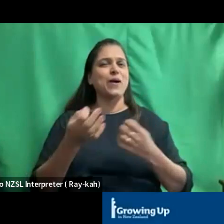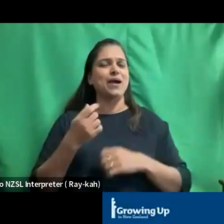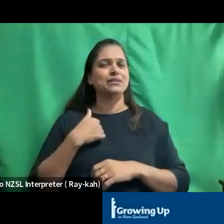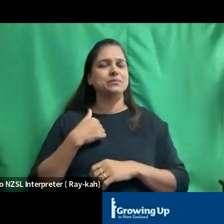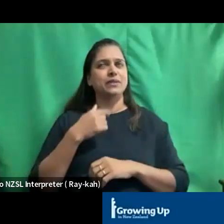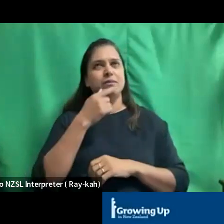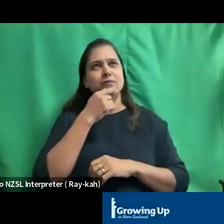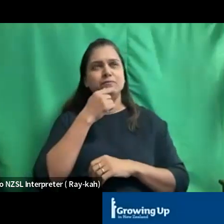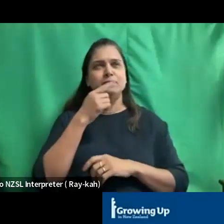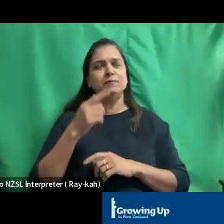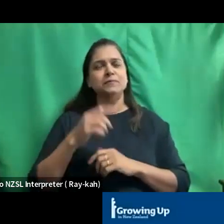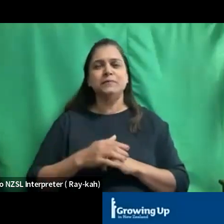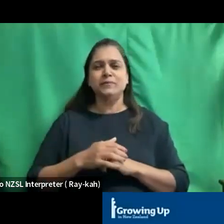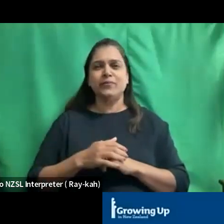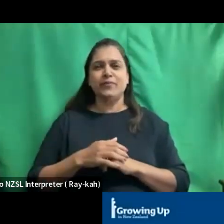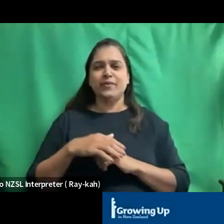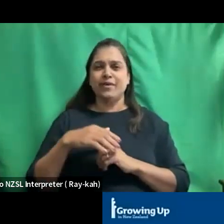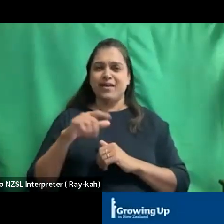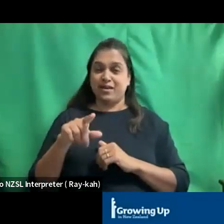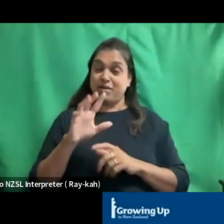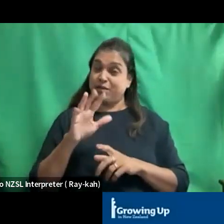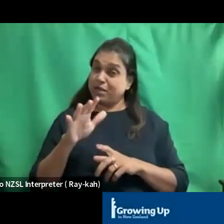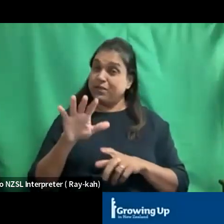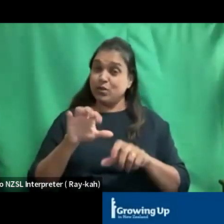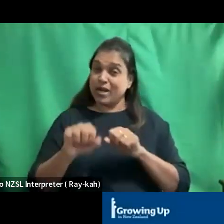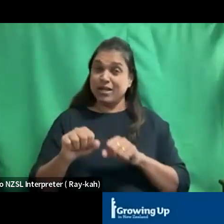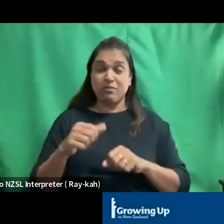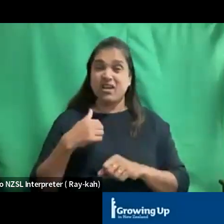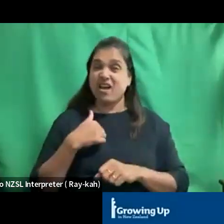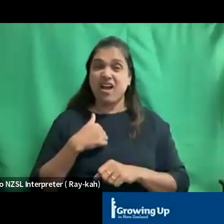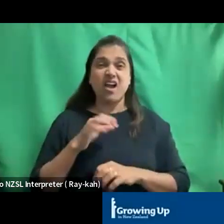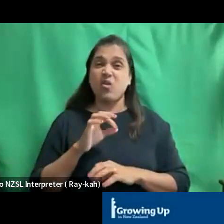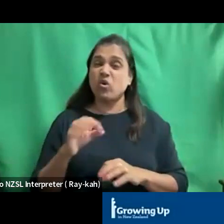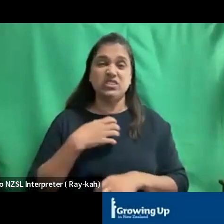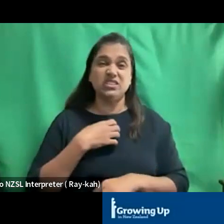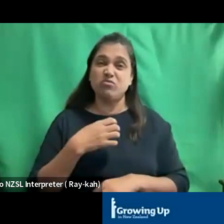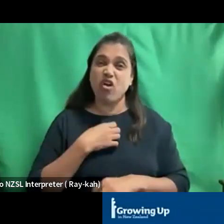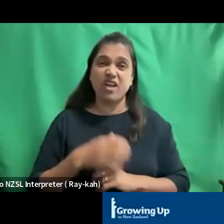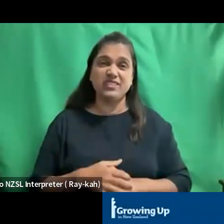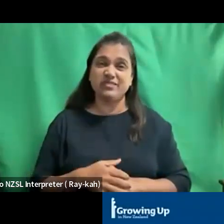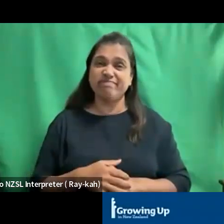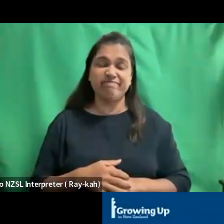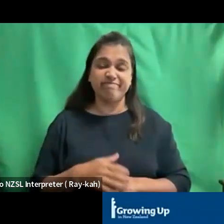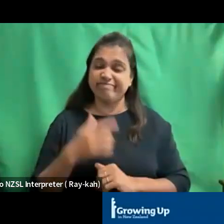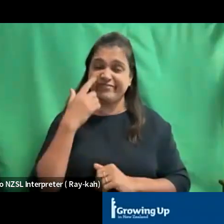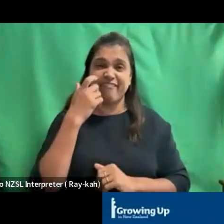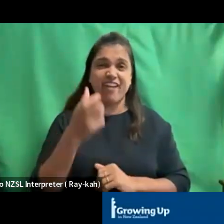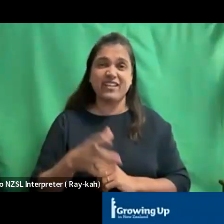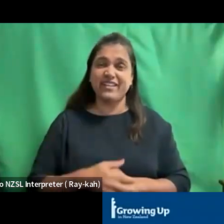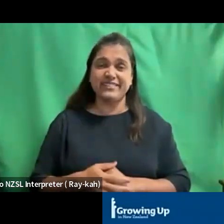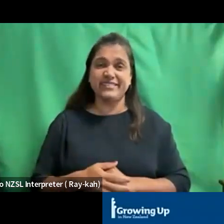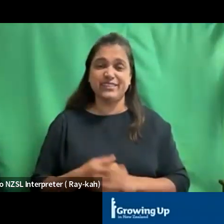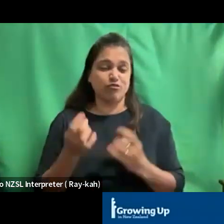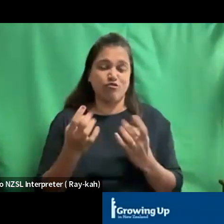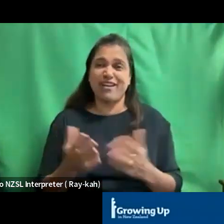this won't make you all hate me, but I wasn't very surprised by many of the findings. I felt that most of